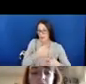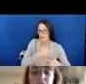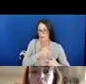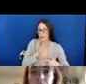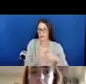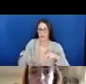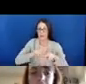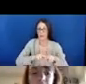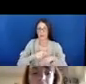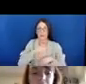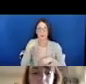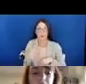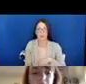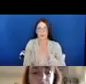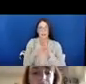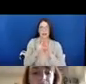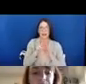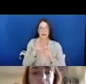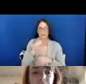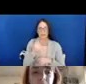virus, or the impossibility of travel.